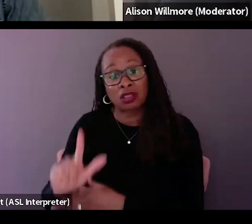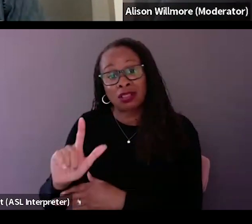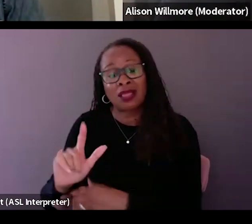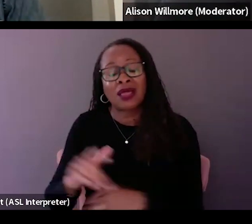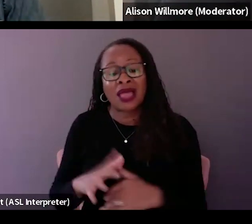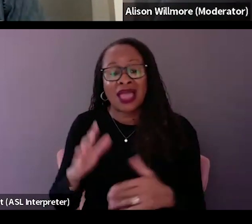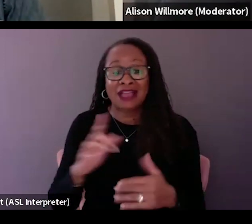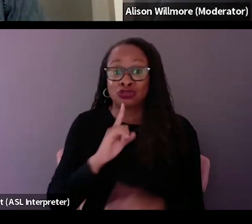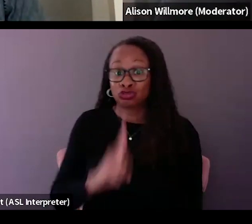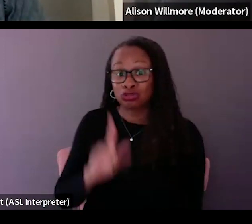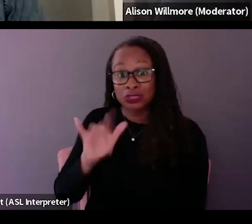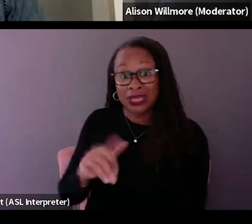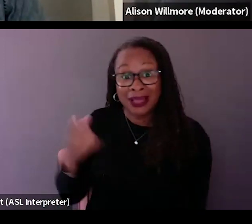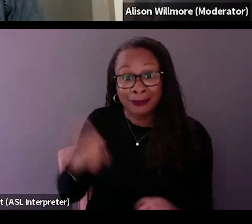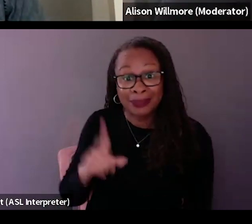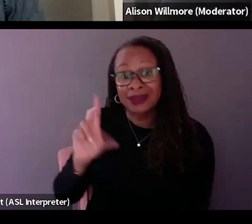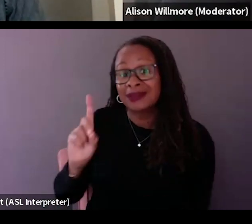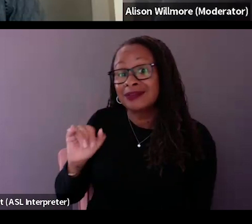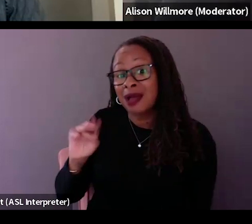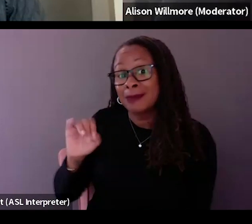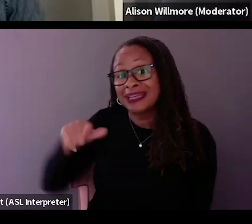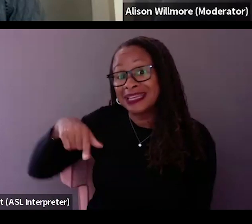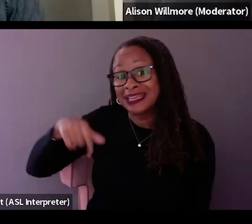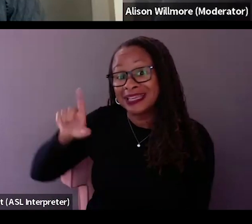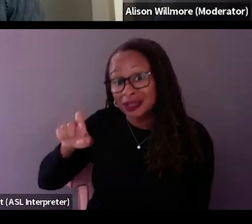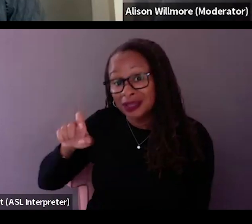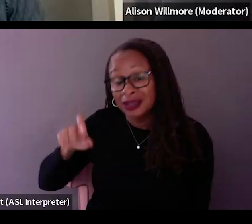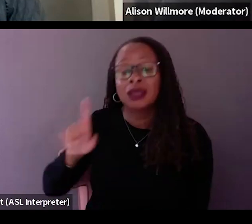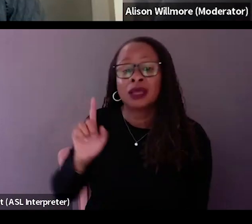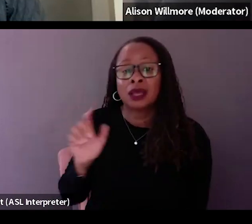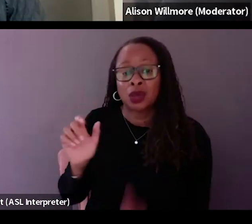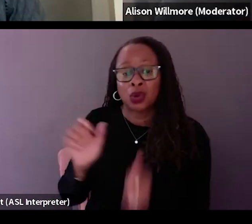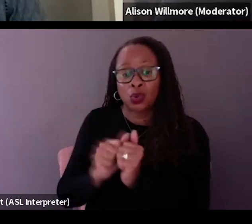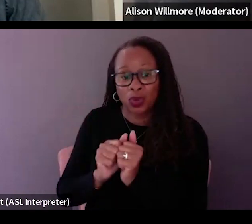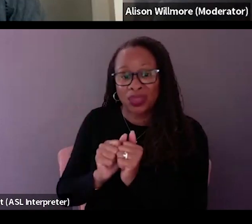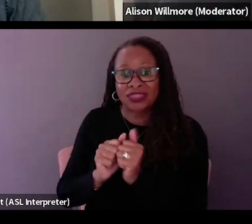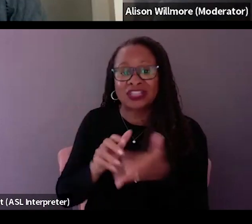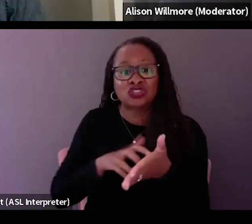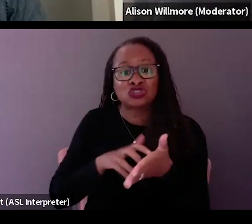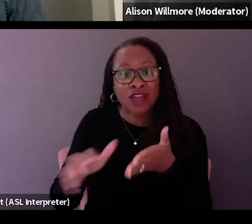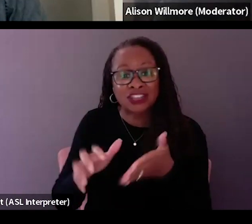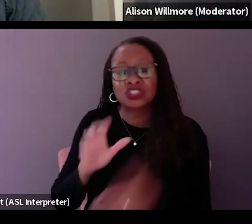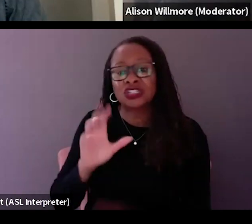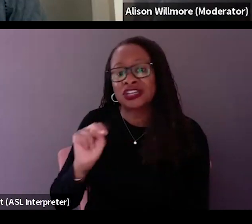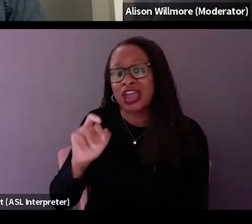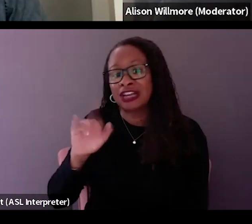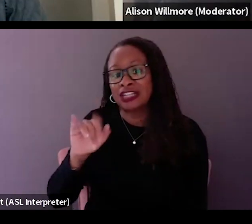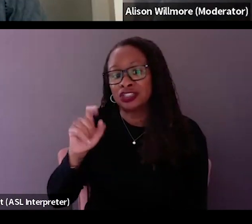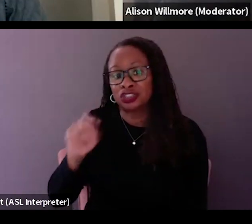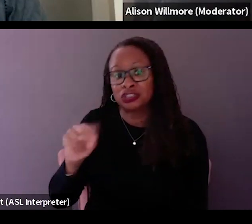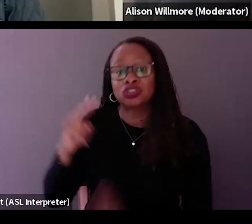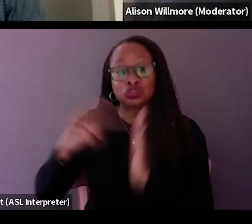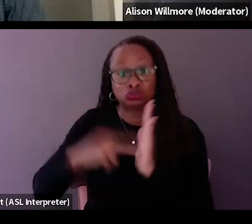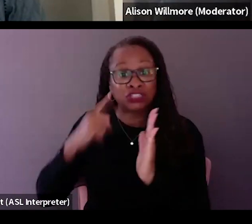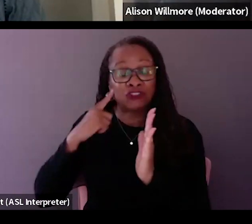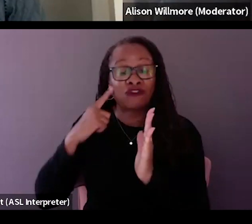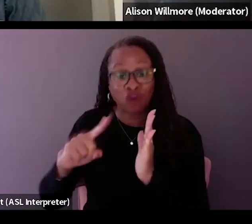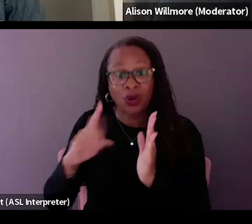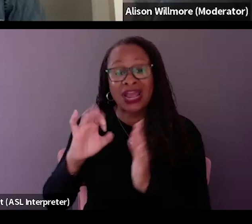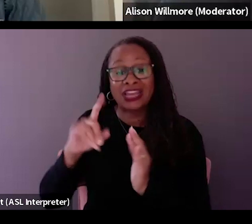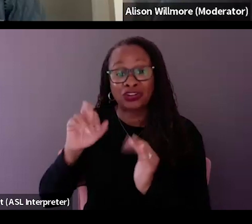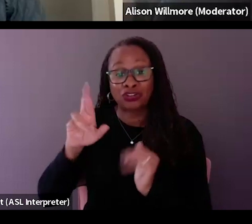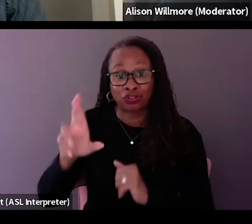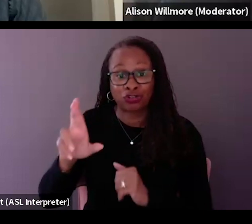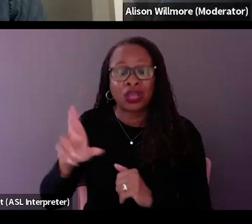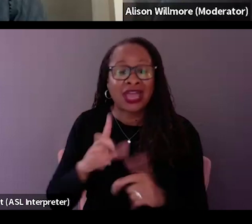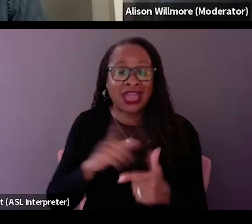Dominique was the scratch narration. So she would read them for our editor, and then they would go in a scratch narration. And in the end, when